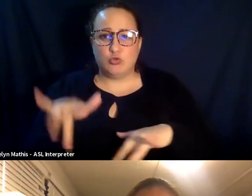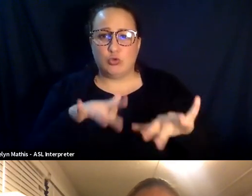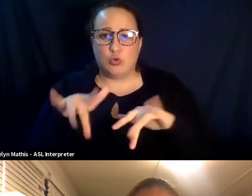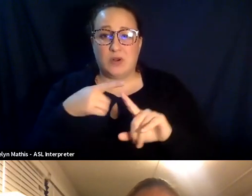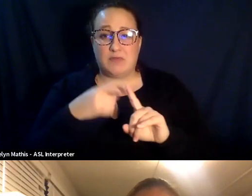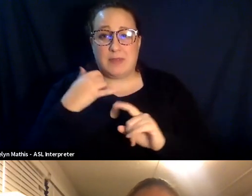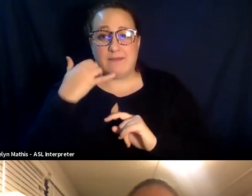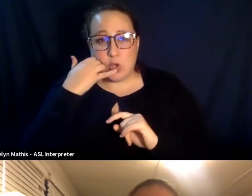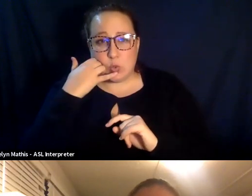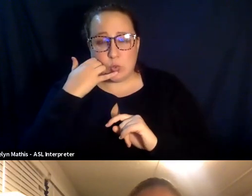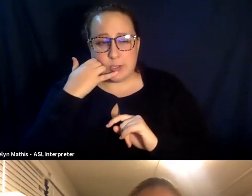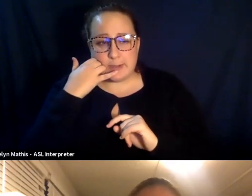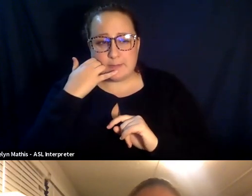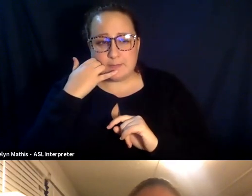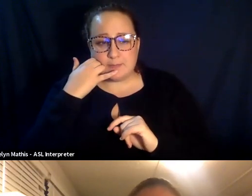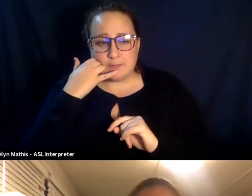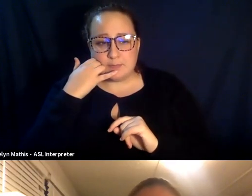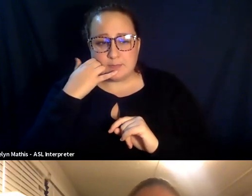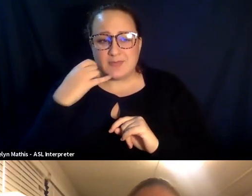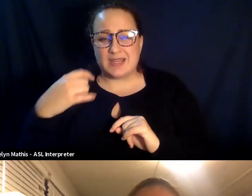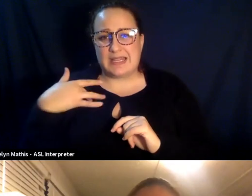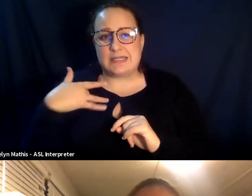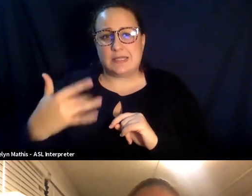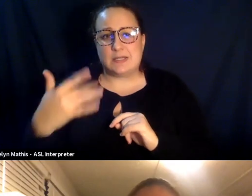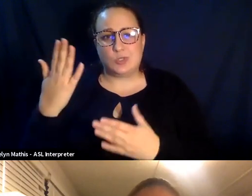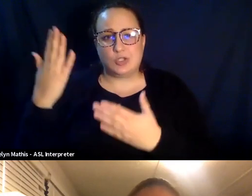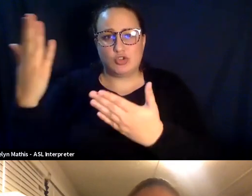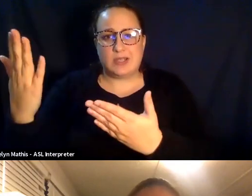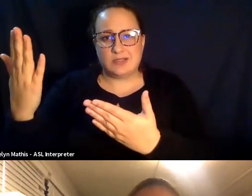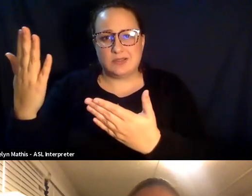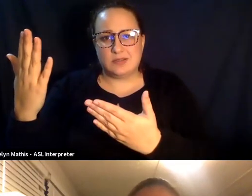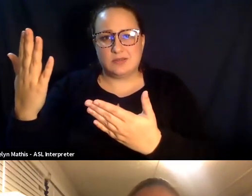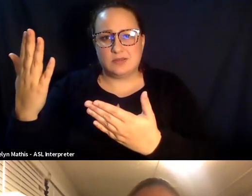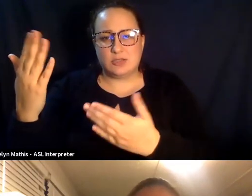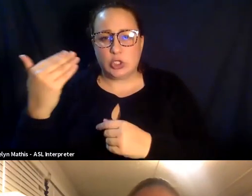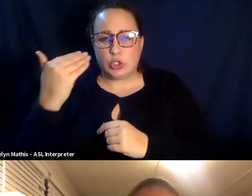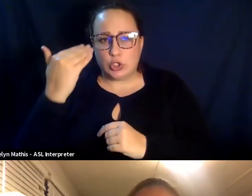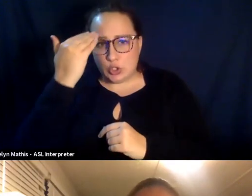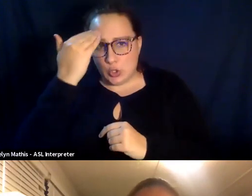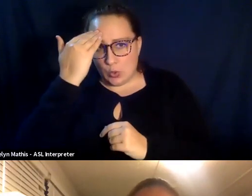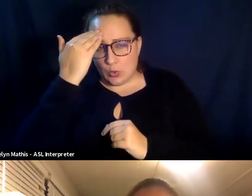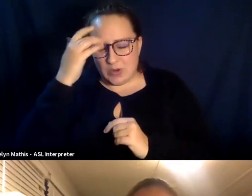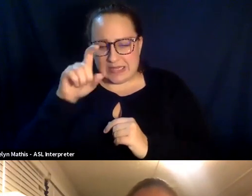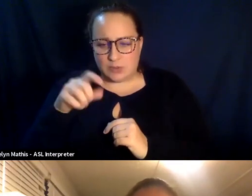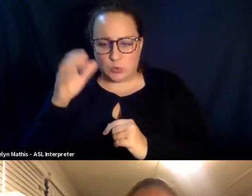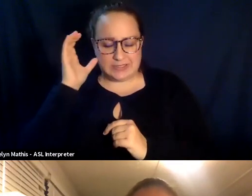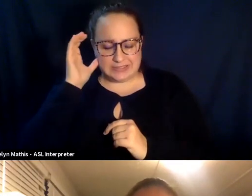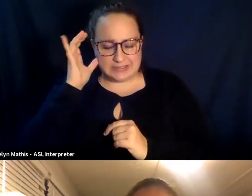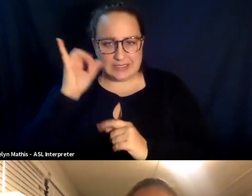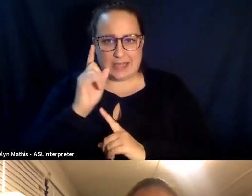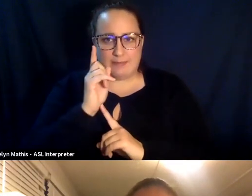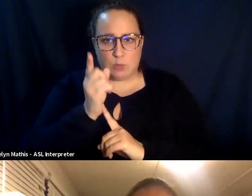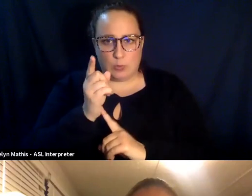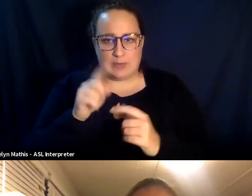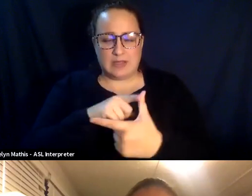from a phone, I'll often suggest just knowing that they just need to listen in that moment, and then they can go